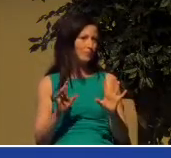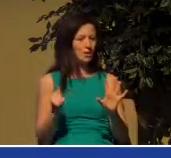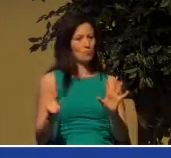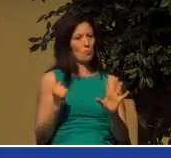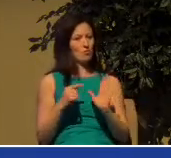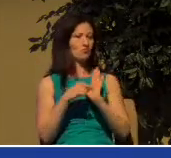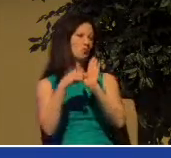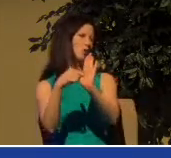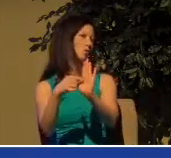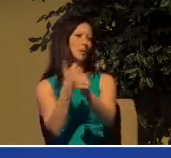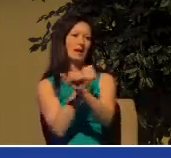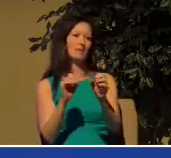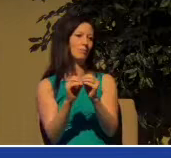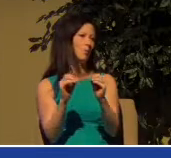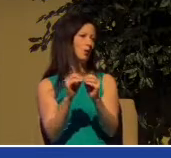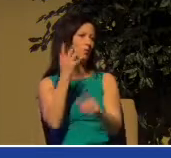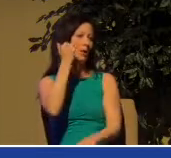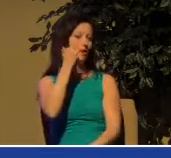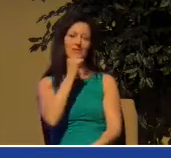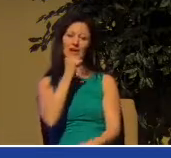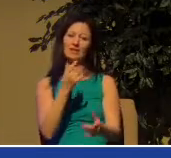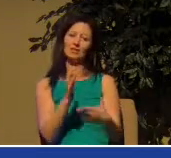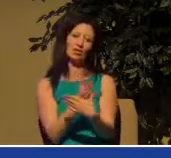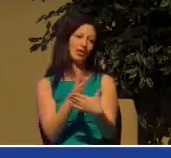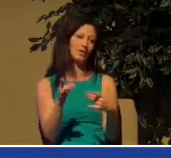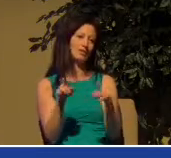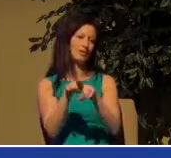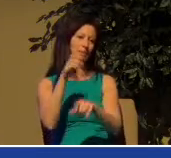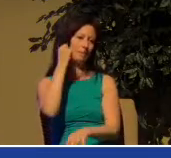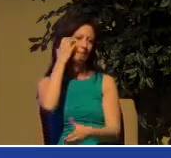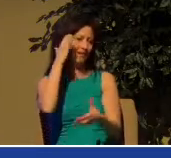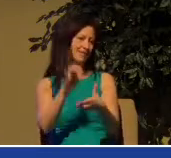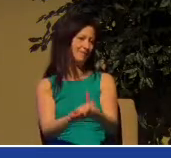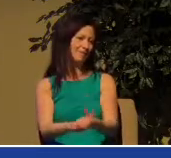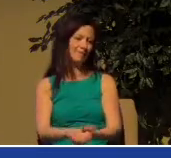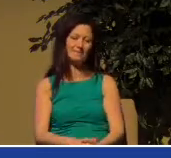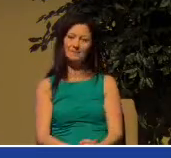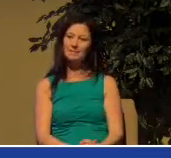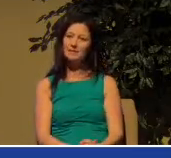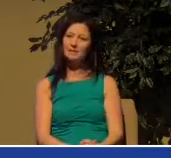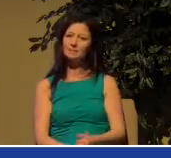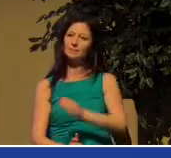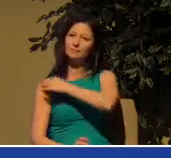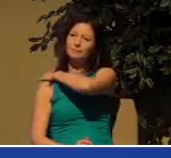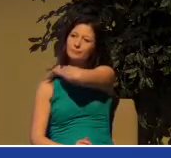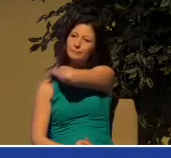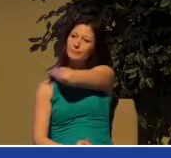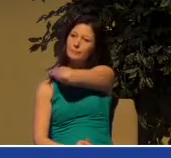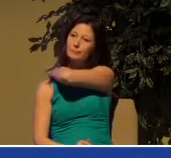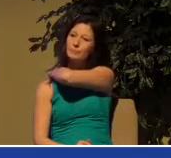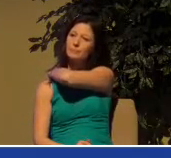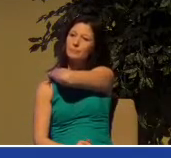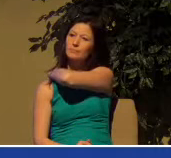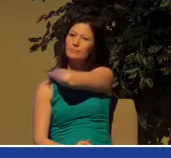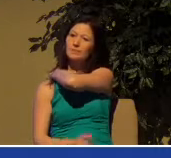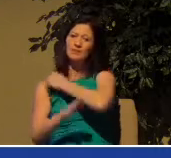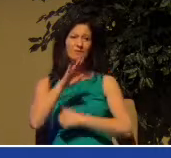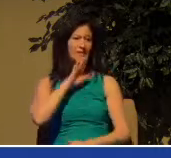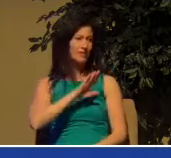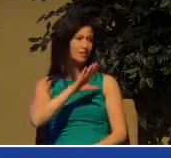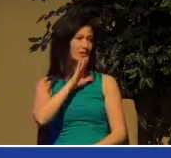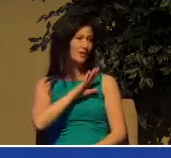It's enough to make you want to die. And the good news is, when we do, we're going to be with